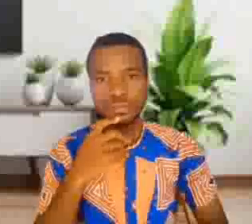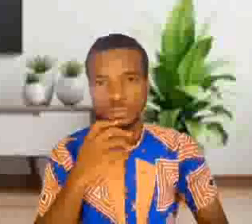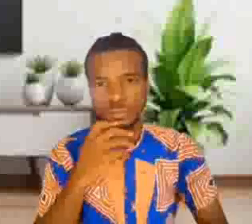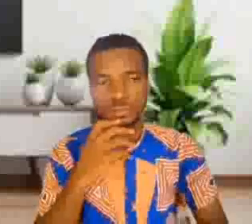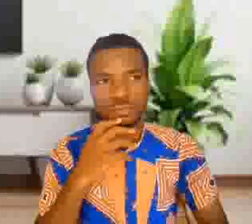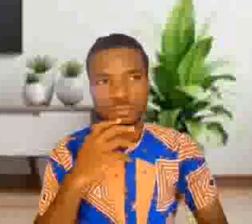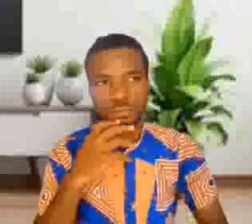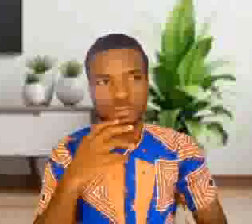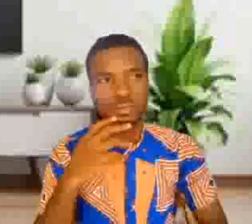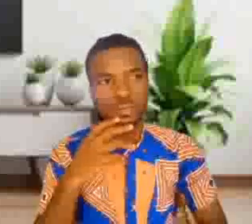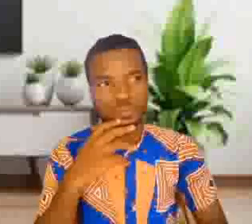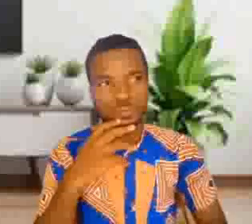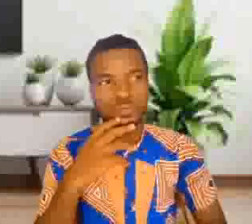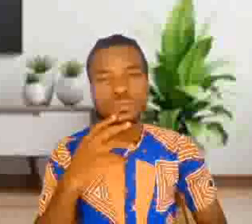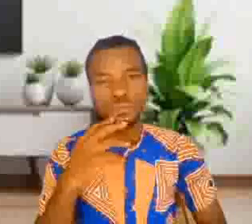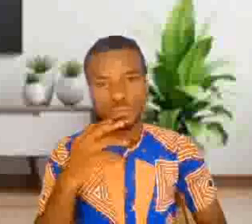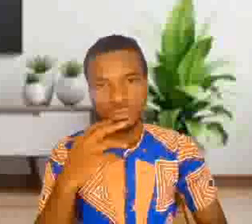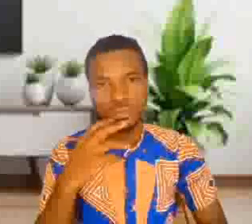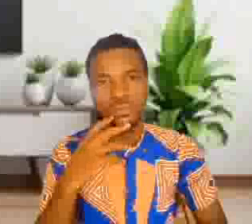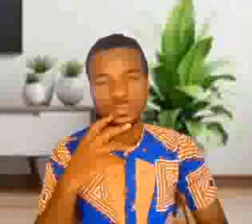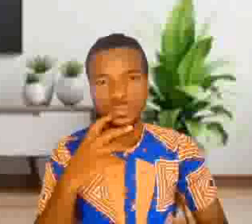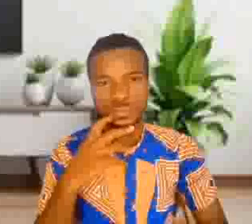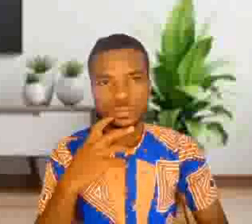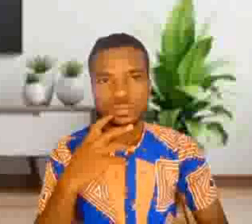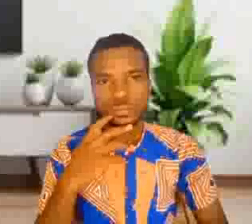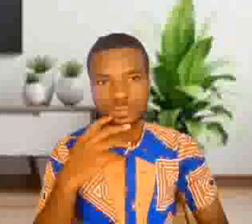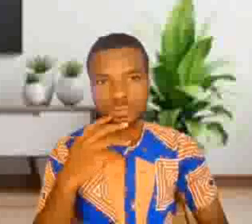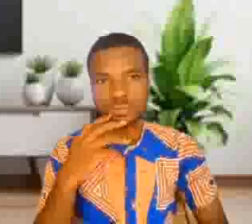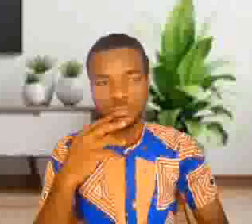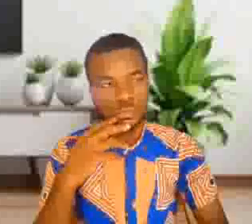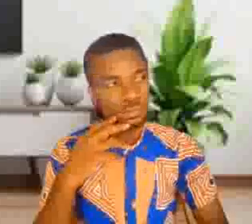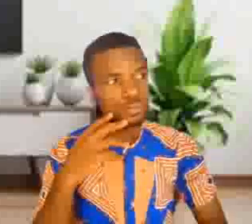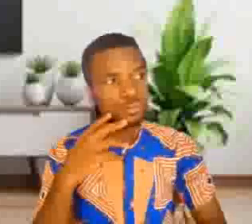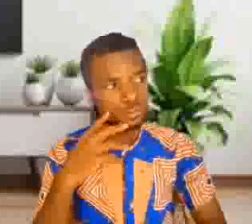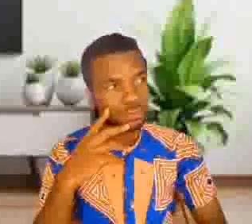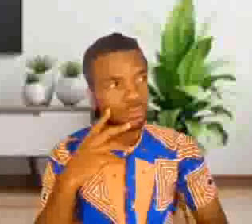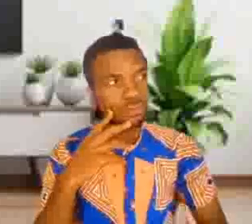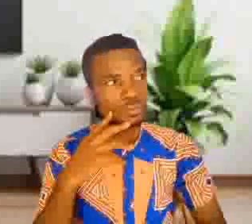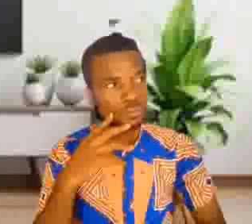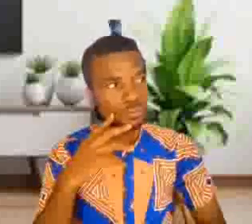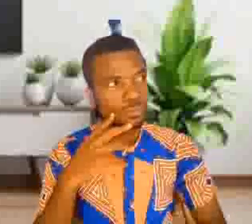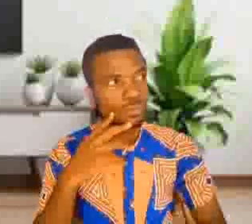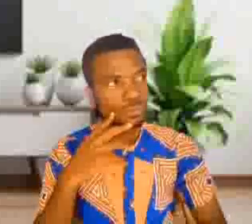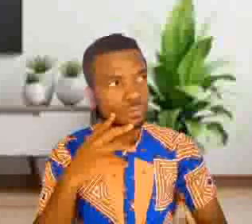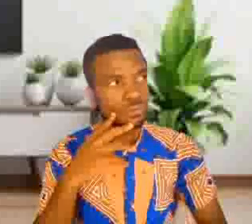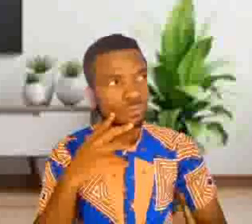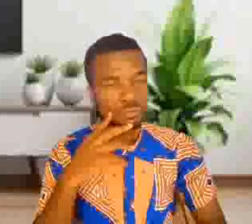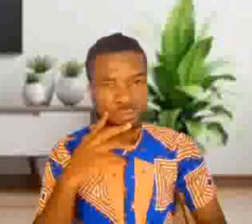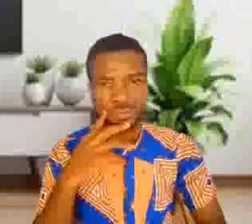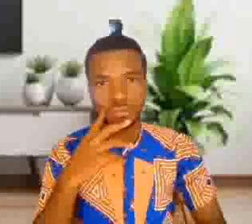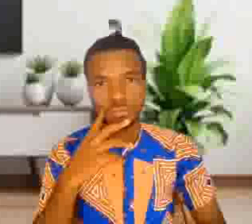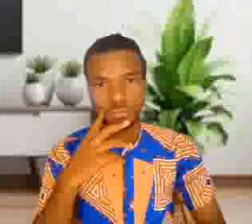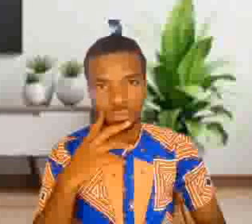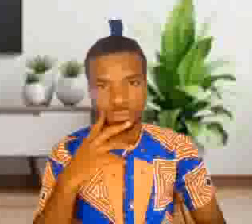Manda Patariras da Fecaporias, Regedidi Zanzora Paradiastos. Pray in the Holy Ghost for the